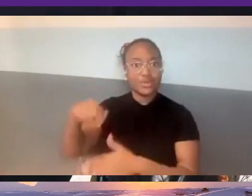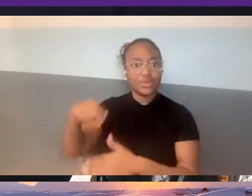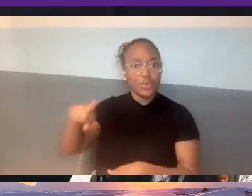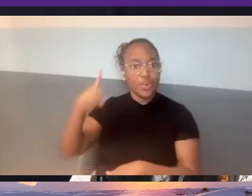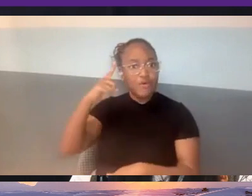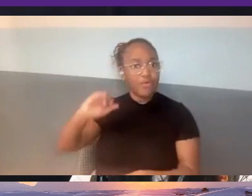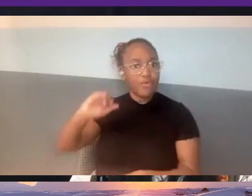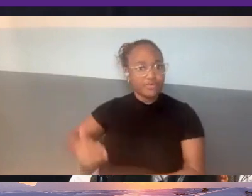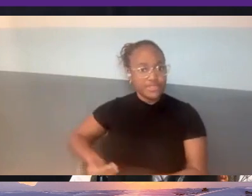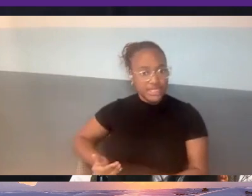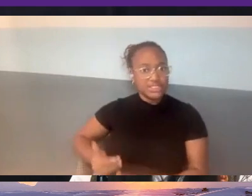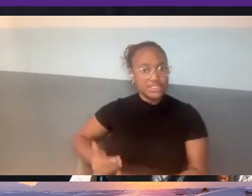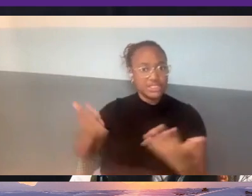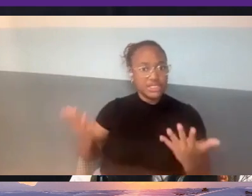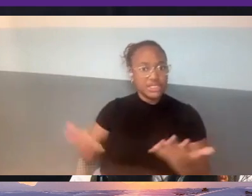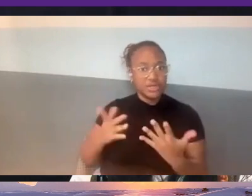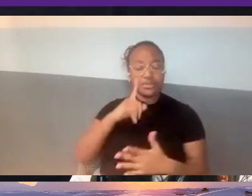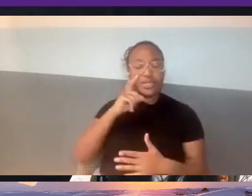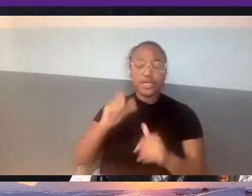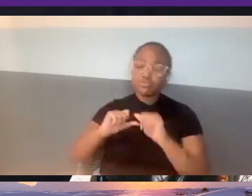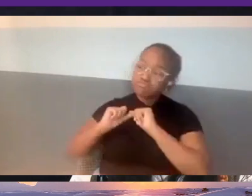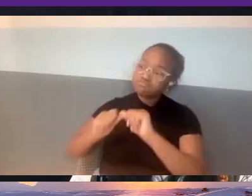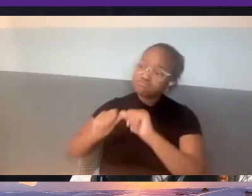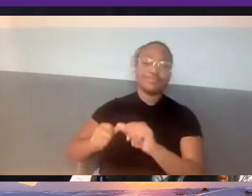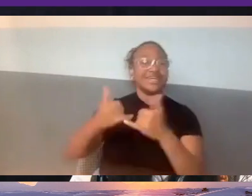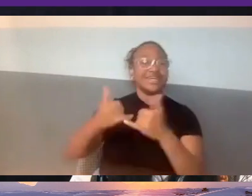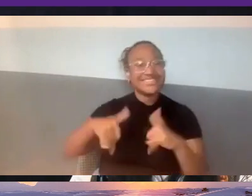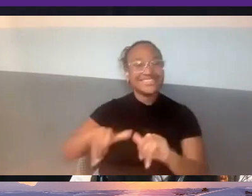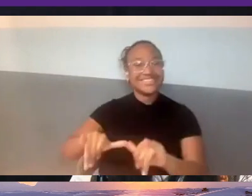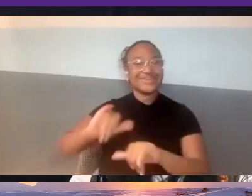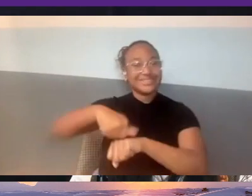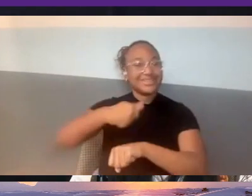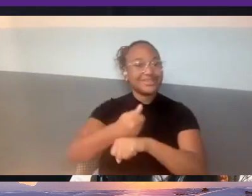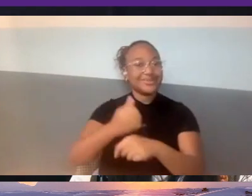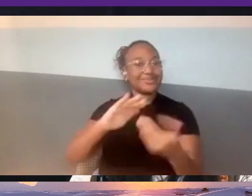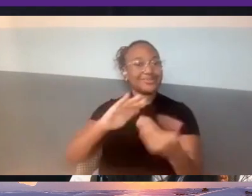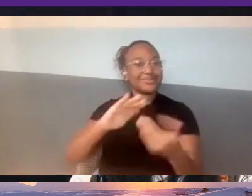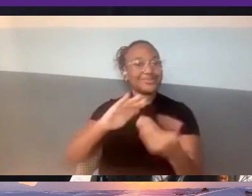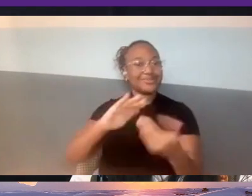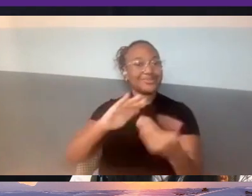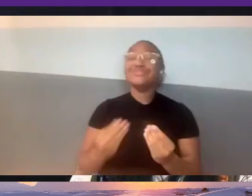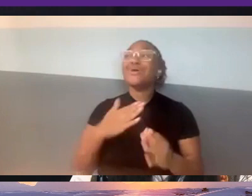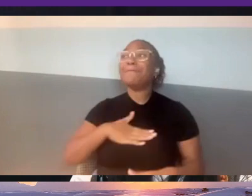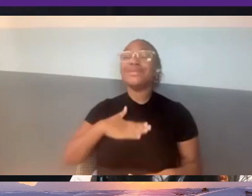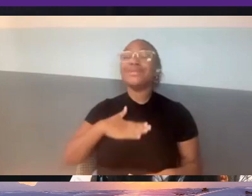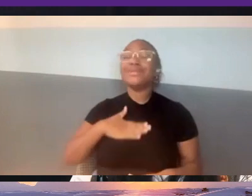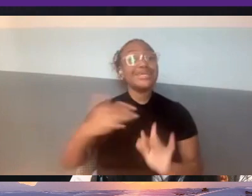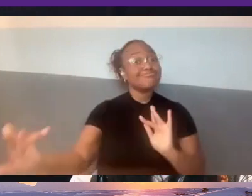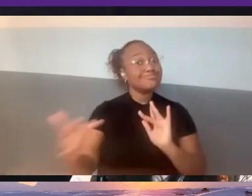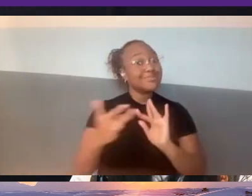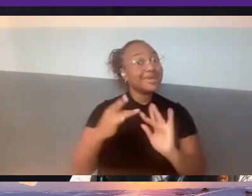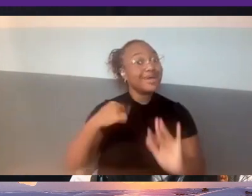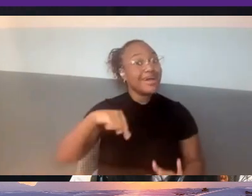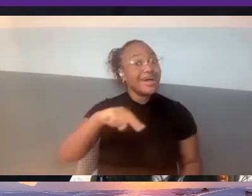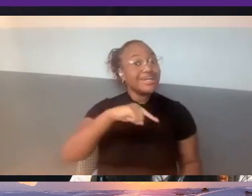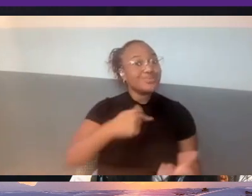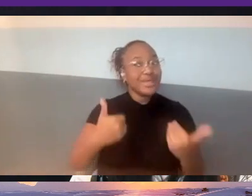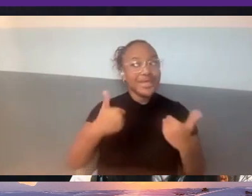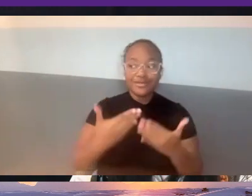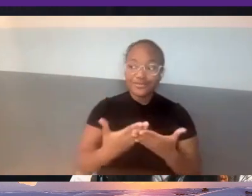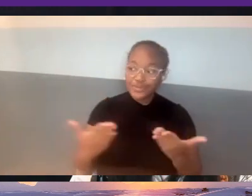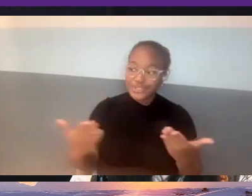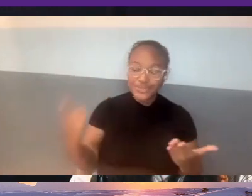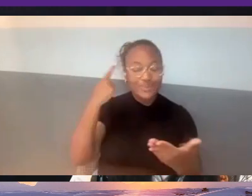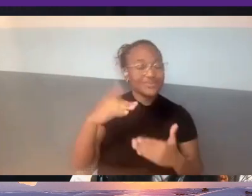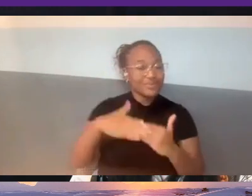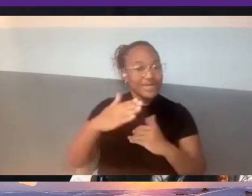building community. And so please reach out to us. We have resources for the next years. And all